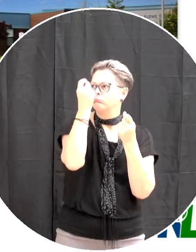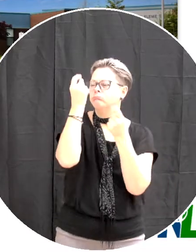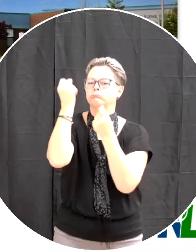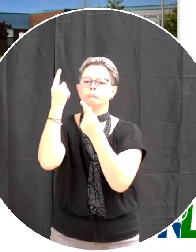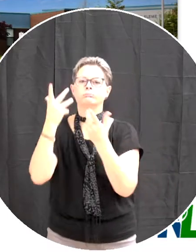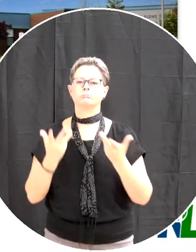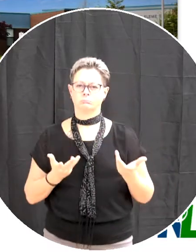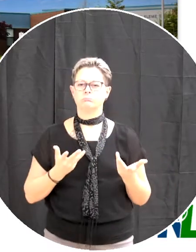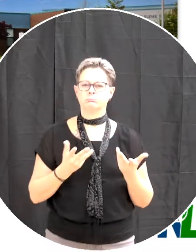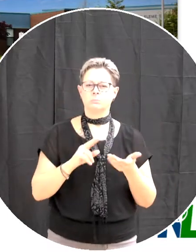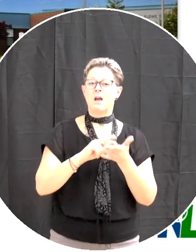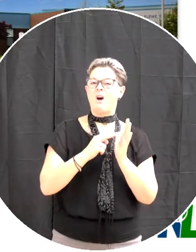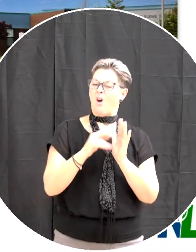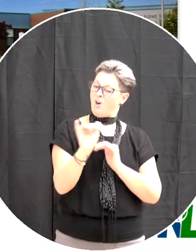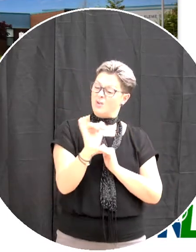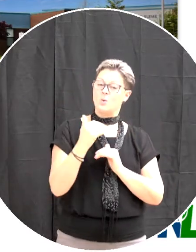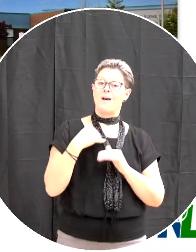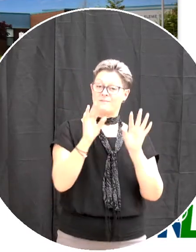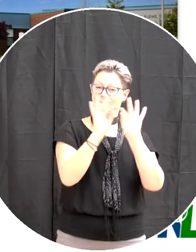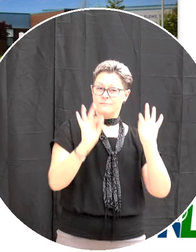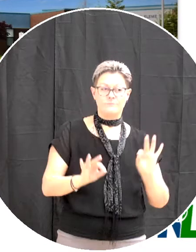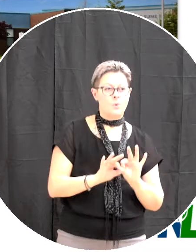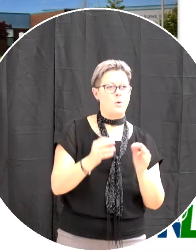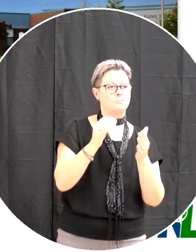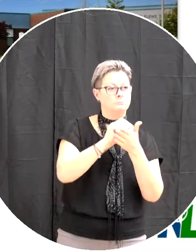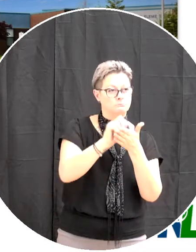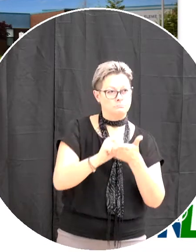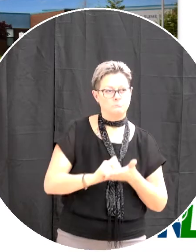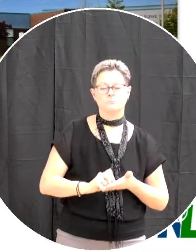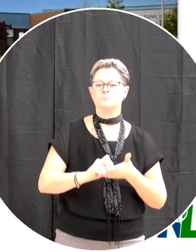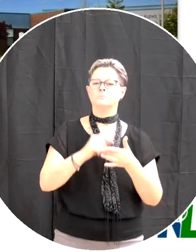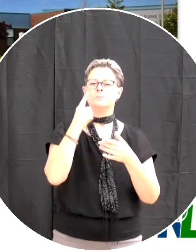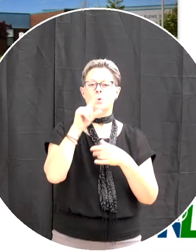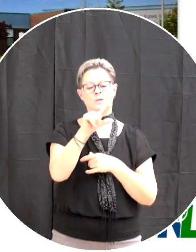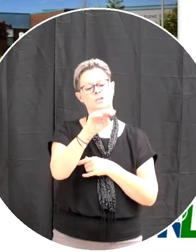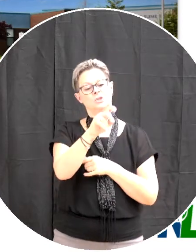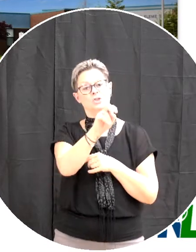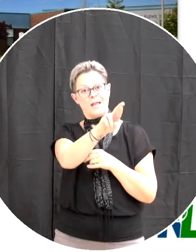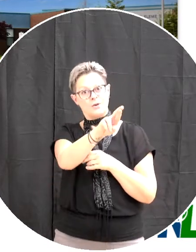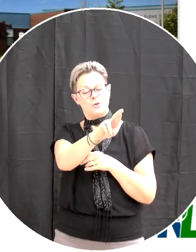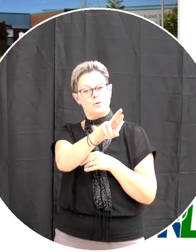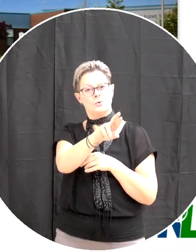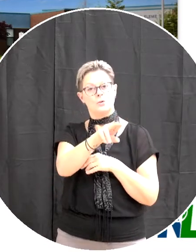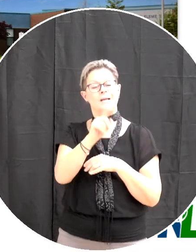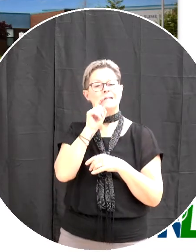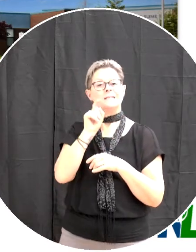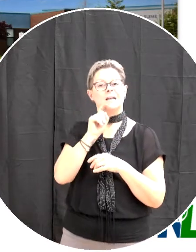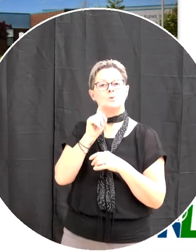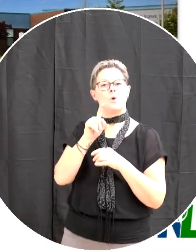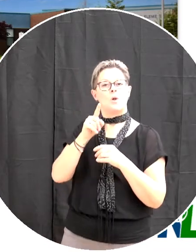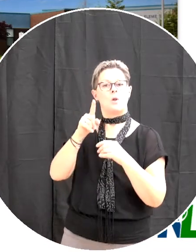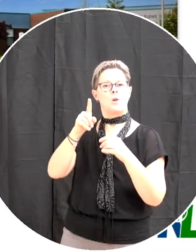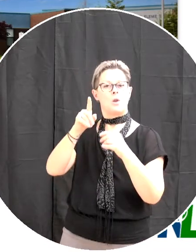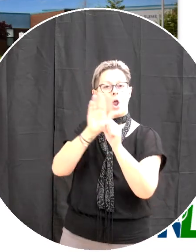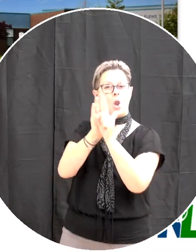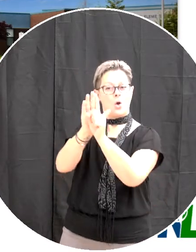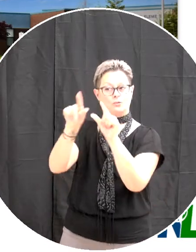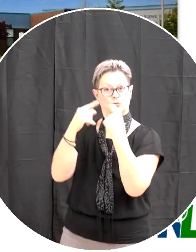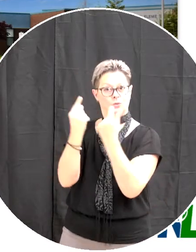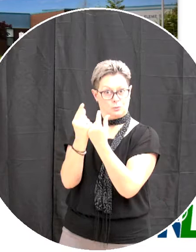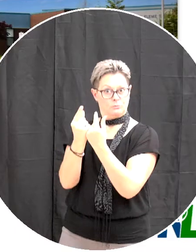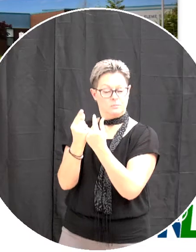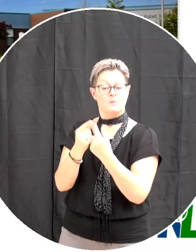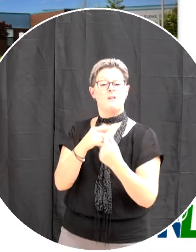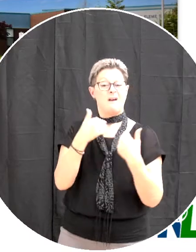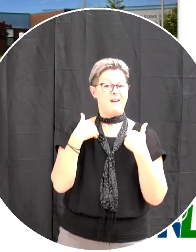forums, support for the establishment of gender sexuality alliance groups. We've done GSA conferences, lesson